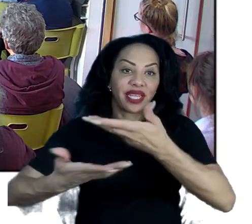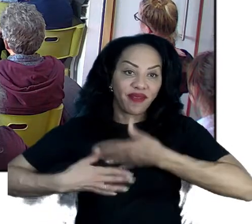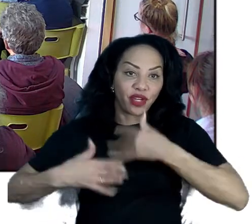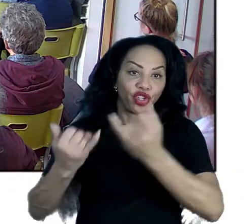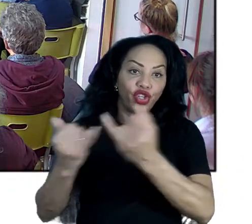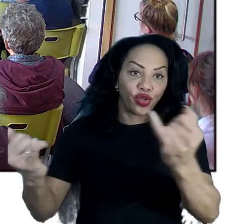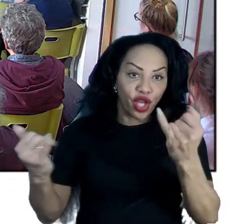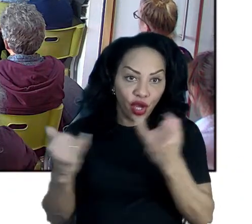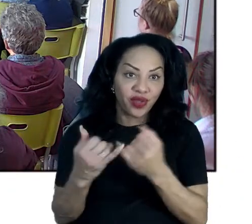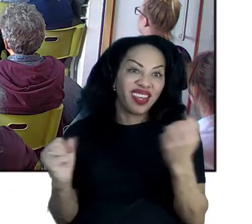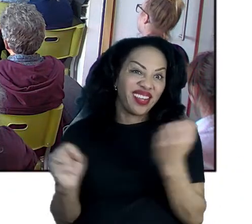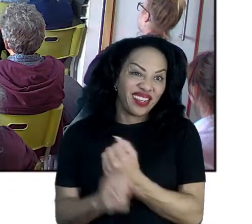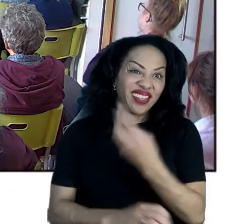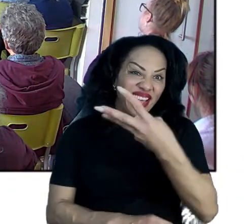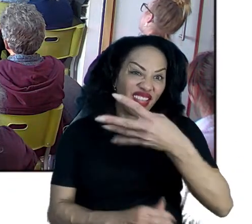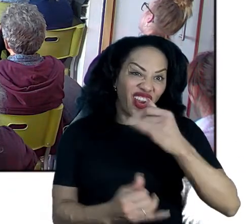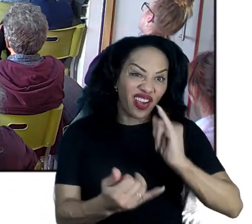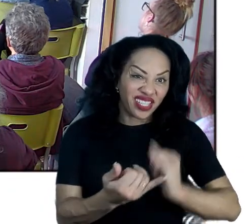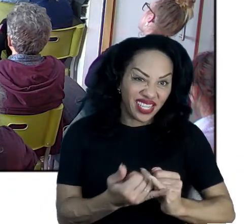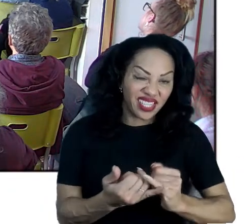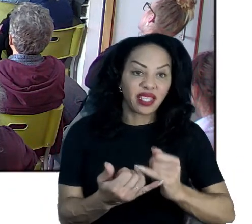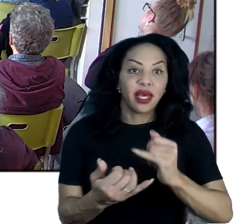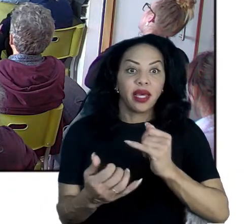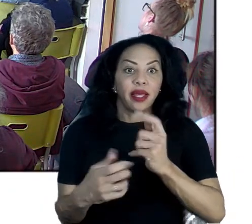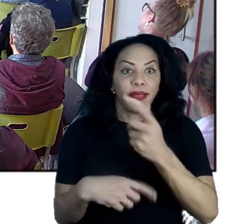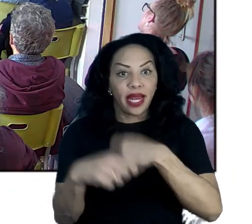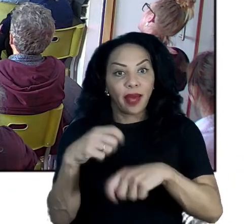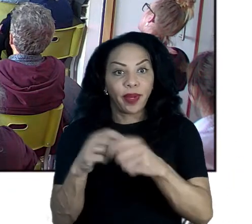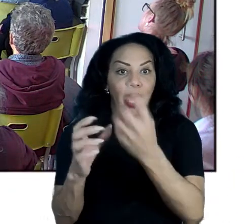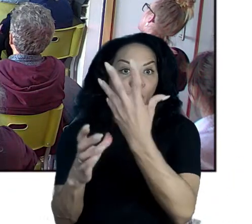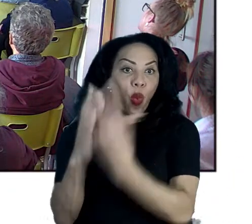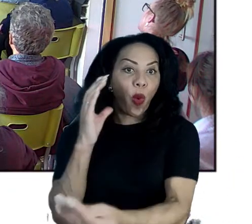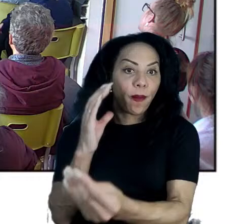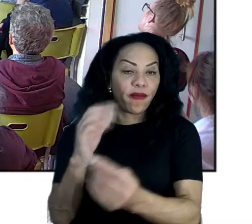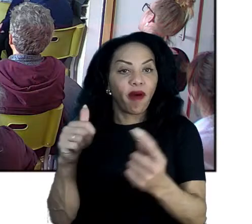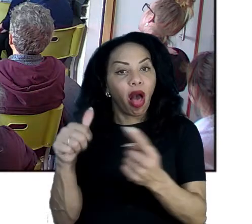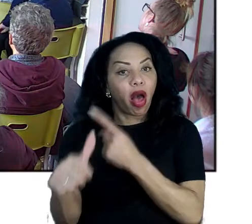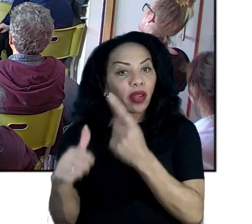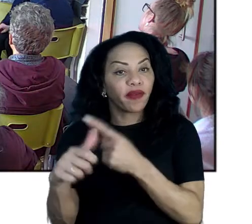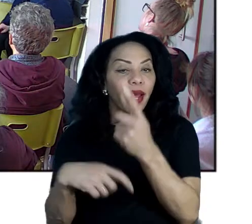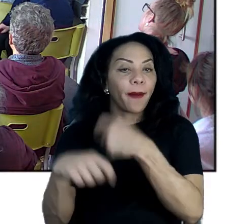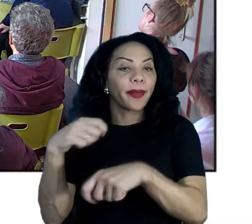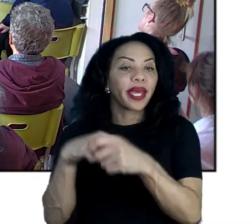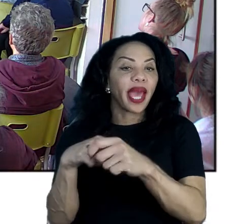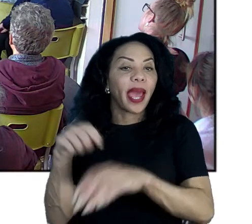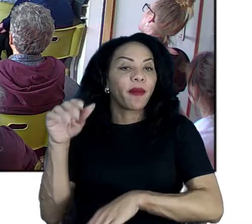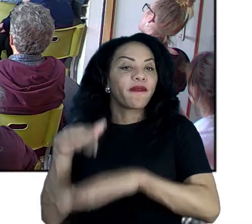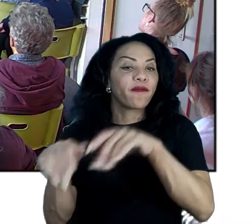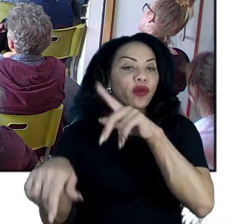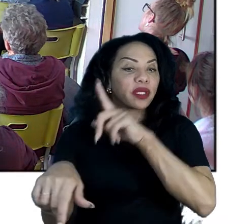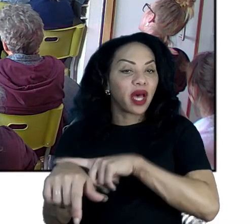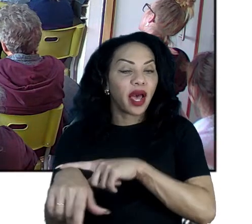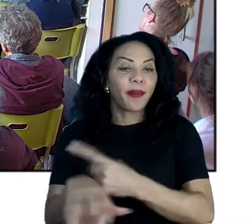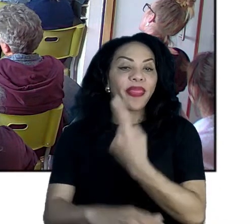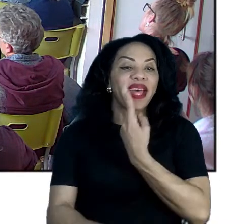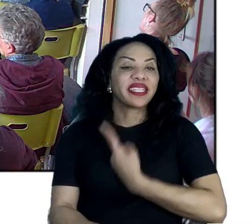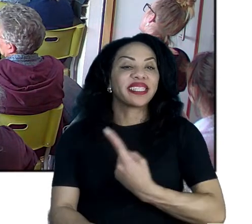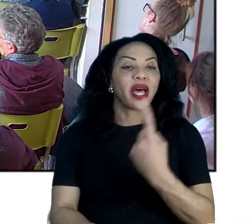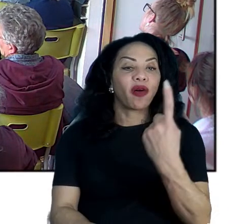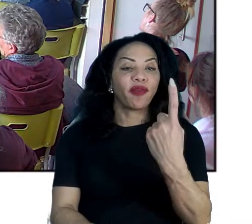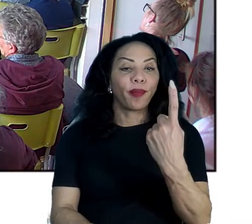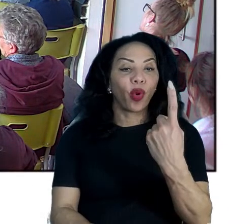I became more and more involved at Arnolfini. I then worked full time there, and I became a self-employed artist after working there. So I was